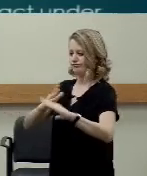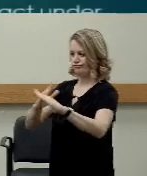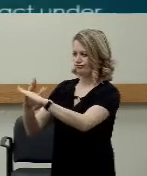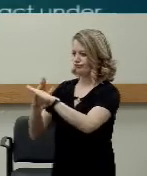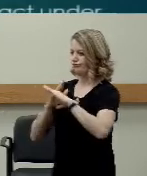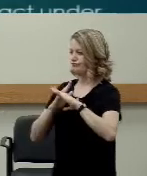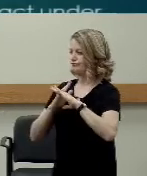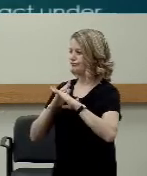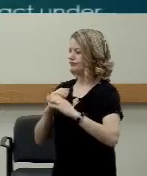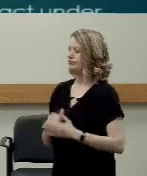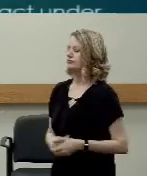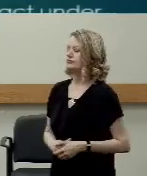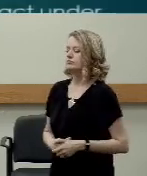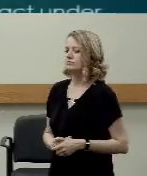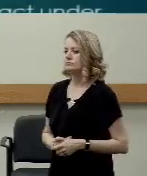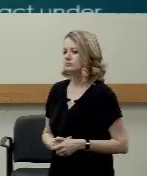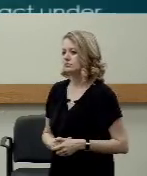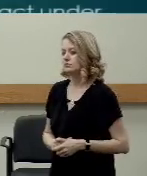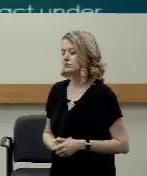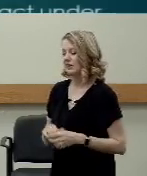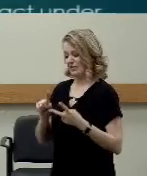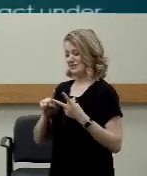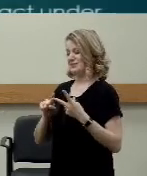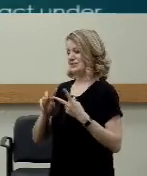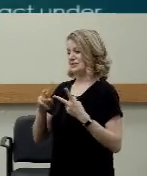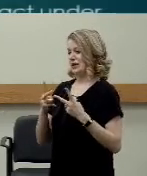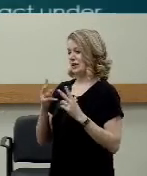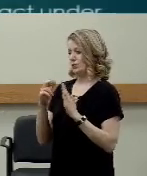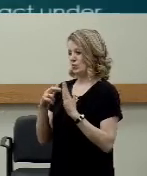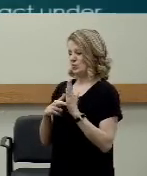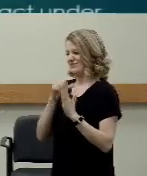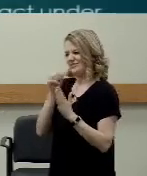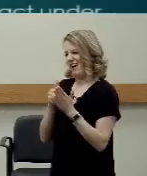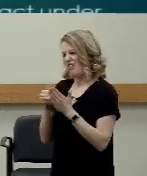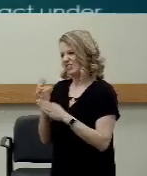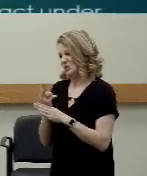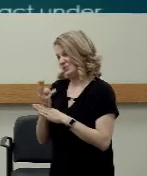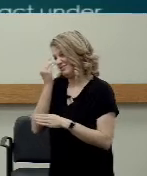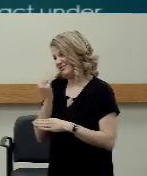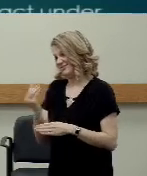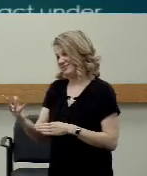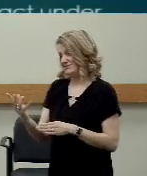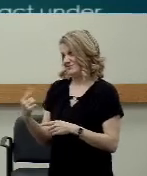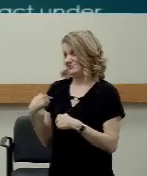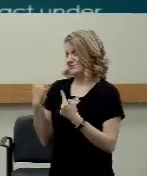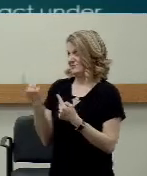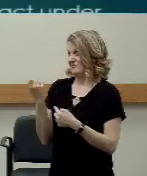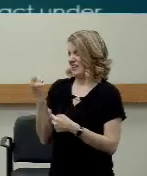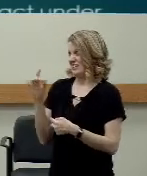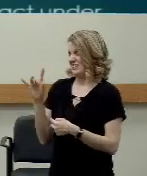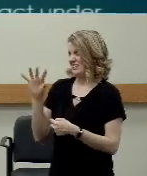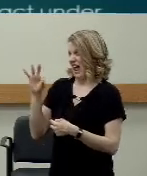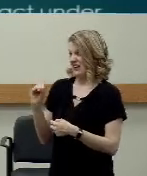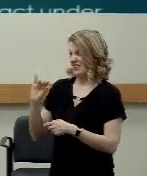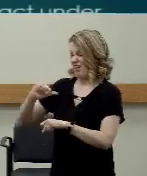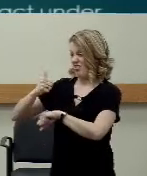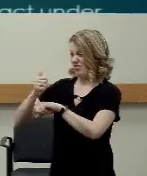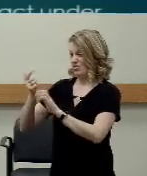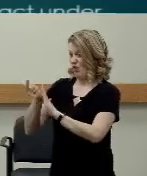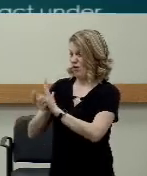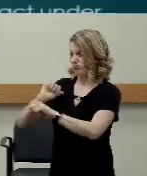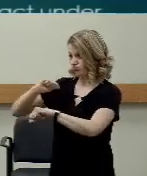the second ordinance, not something that's used a lot. In fact, it was, I think, an 1890 law